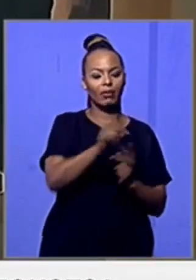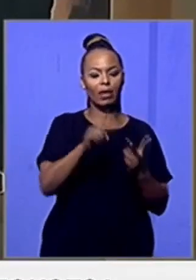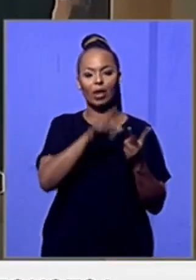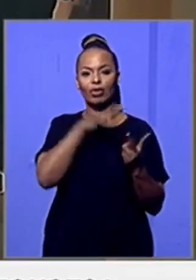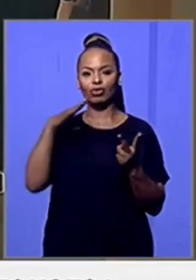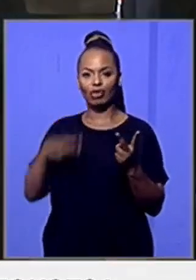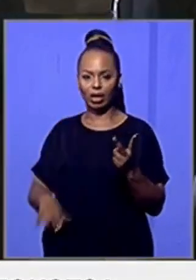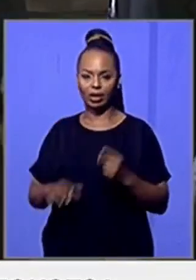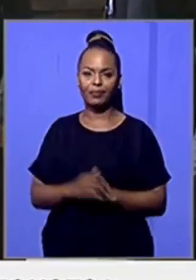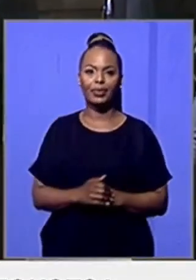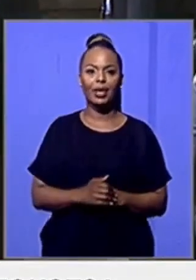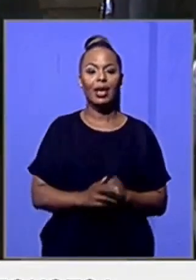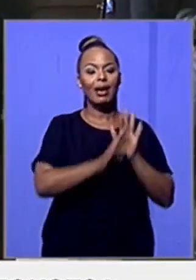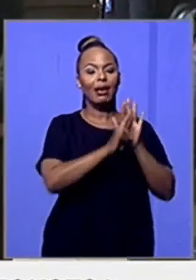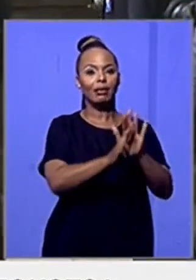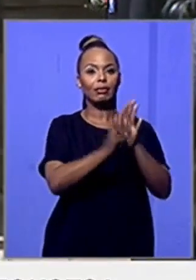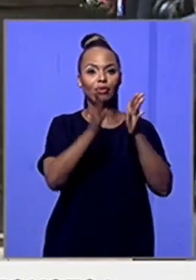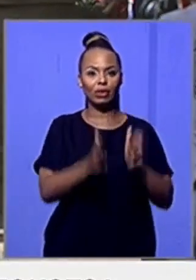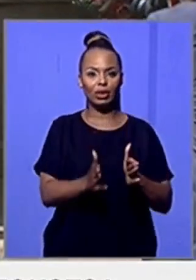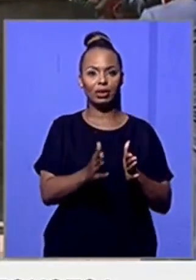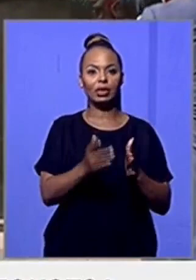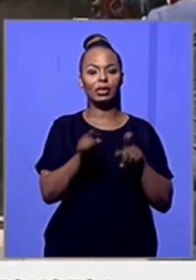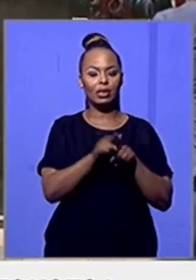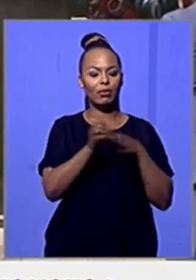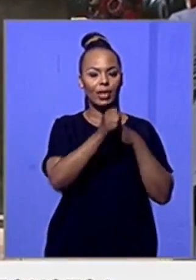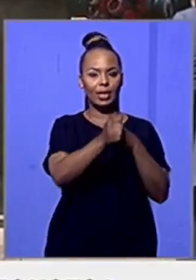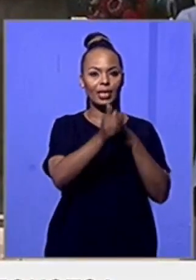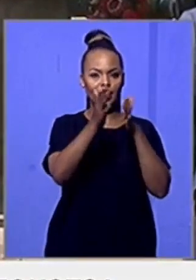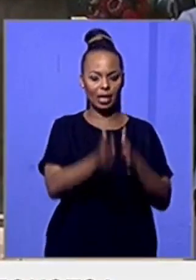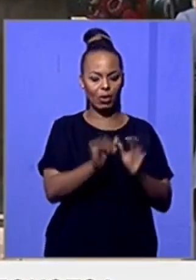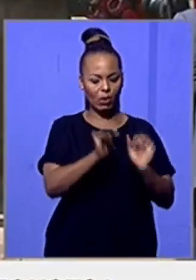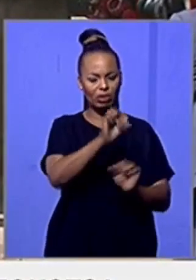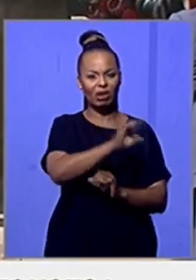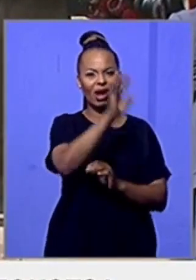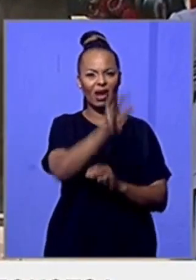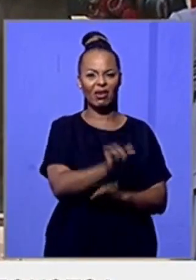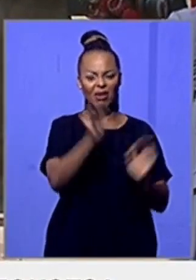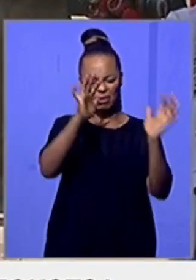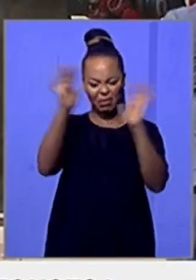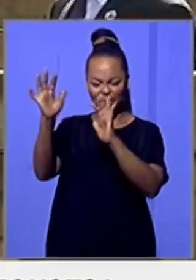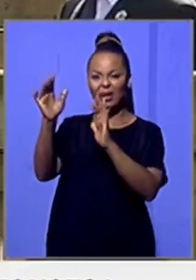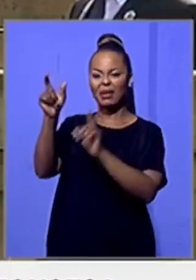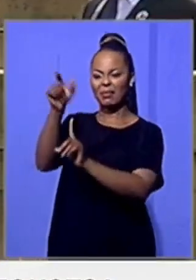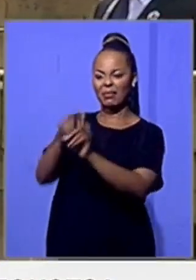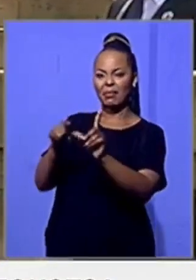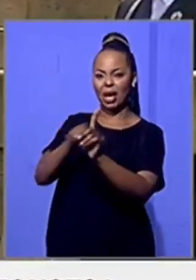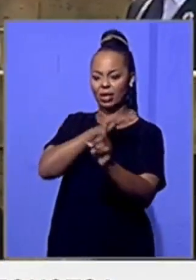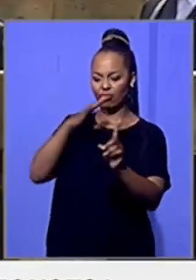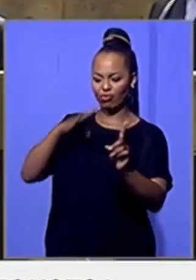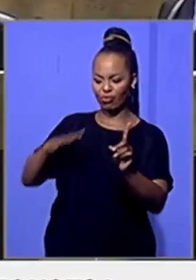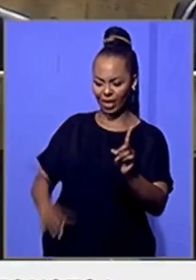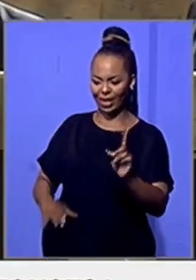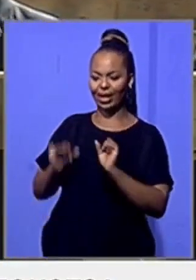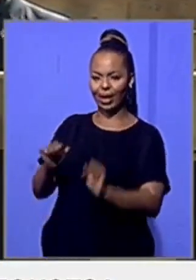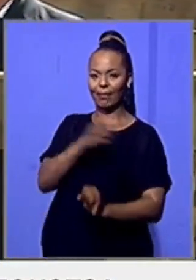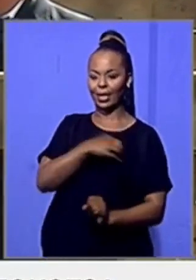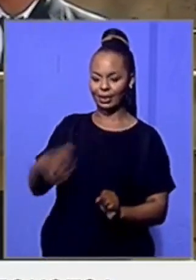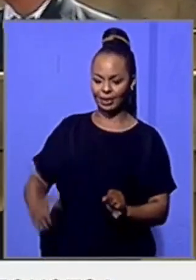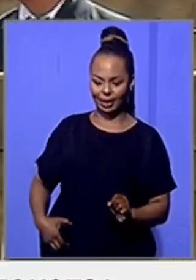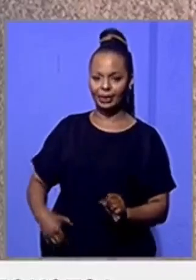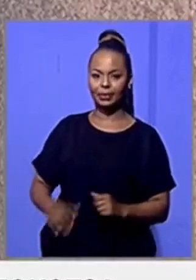boemong jwa baagi ba Afrika Borwa Mopresidente Cyril Ramaphosa o tlotlomaditse Mopresidente wa China Xi Jinping ka tlotlo e kwa godimo